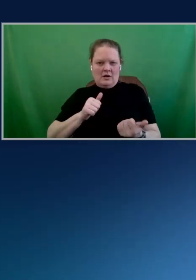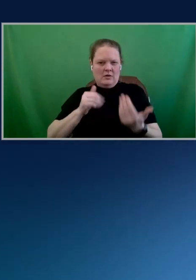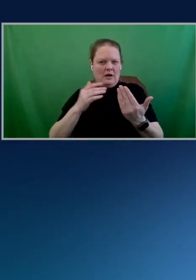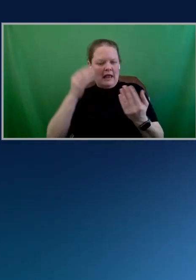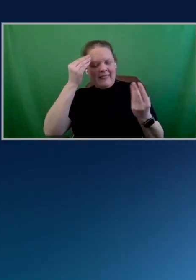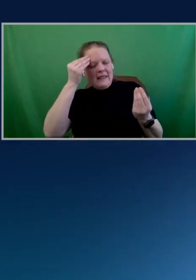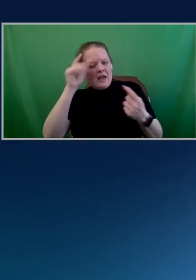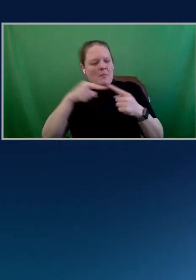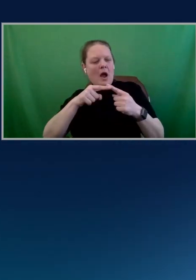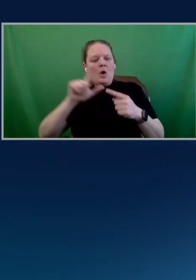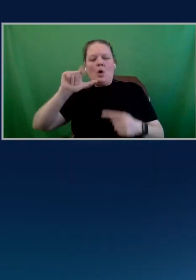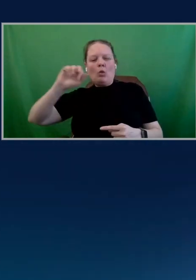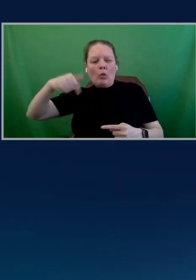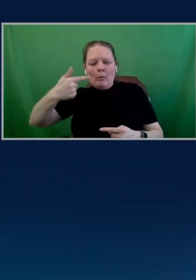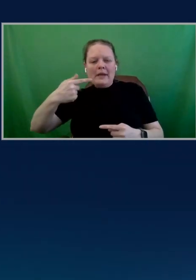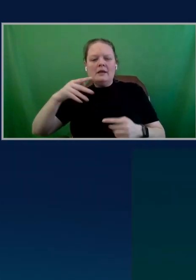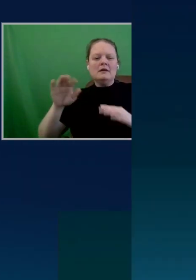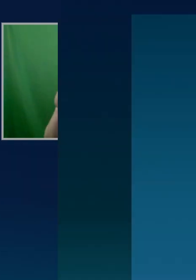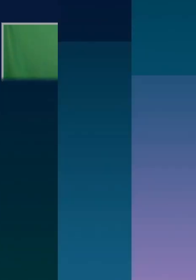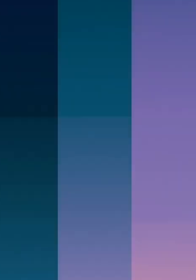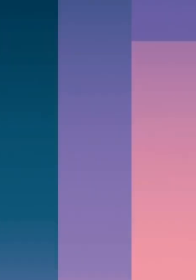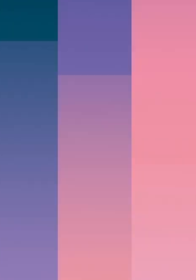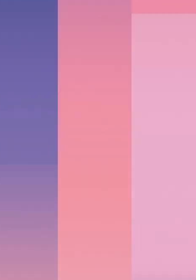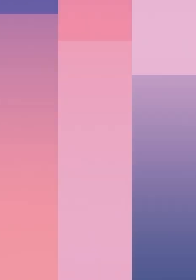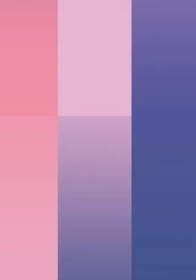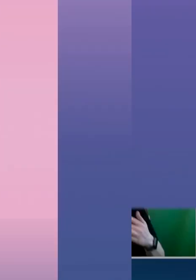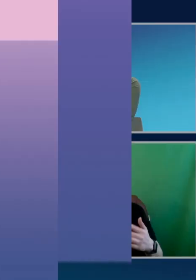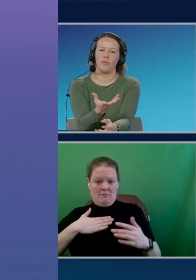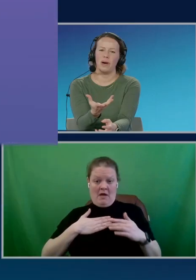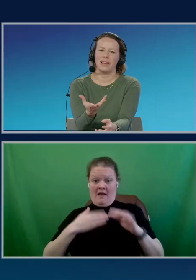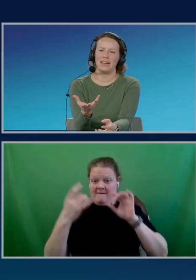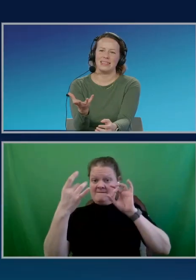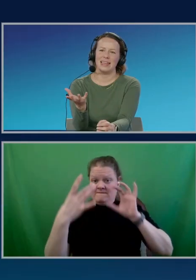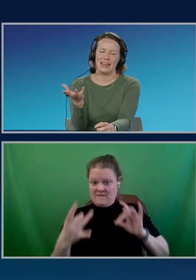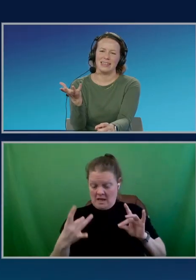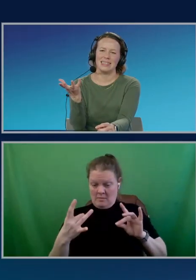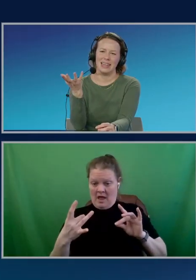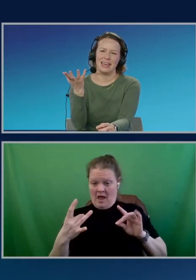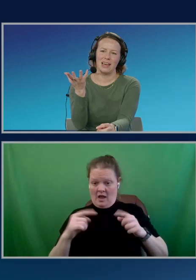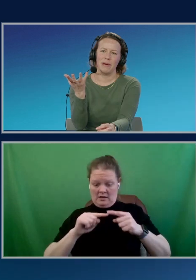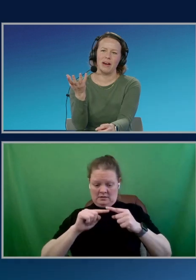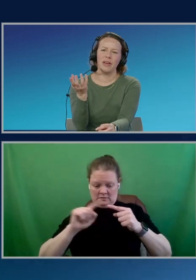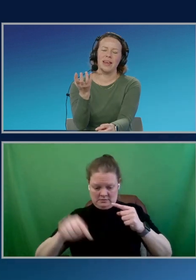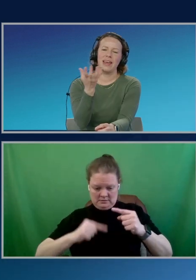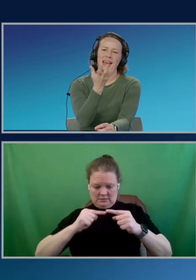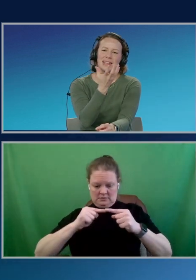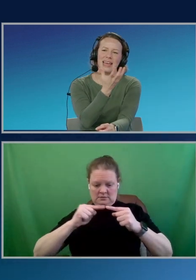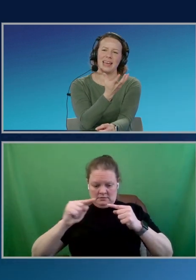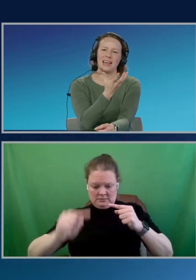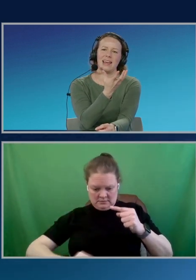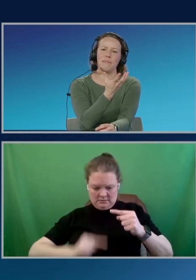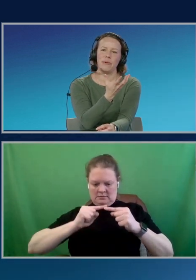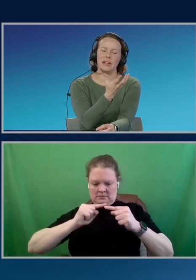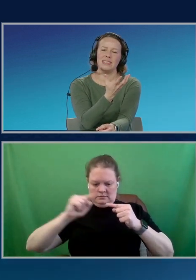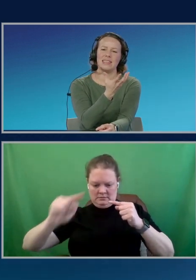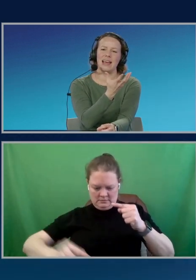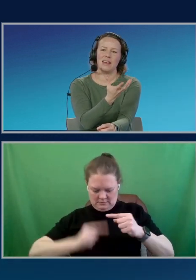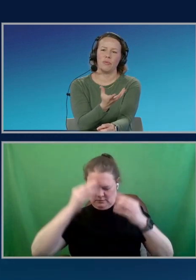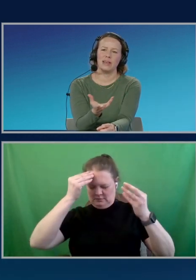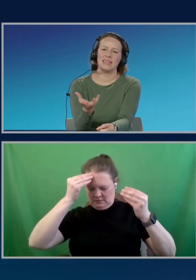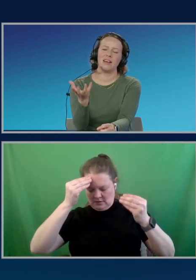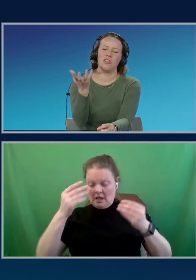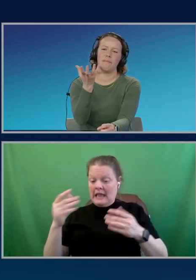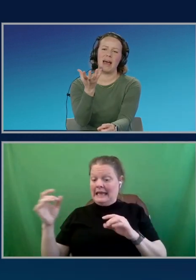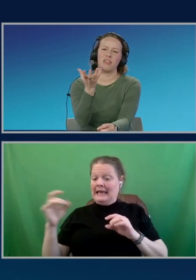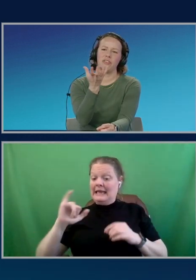in a function kind of thing. So it can take my feedback, it can cycle through what it is that it is thinking about. It can take inputs